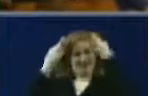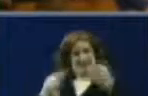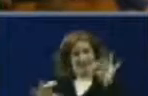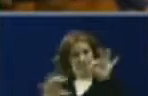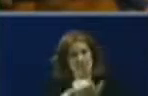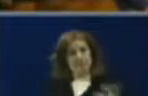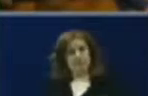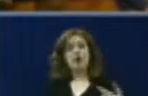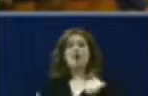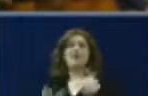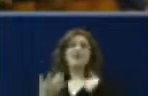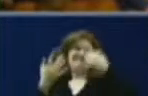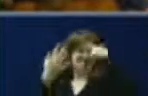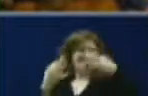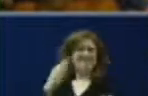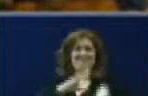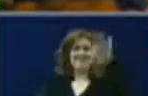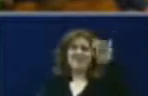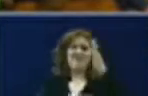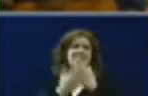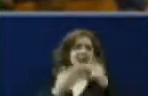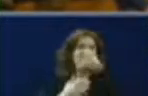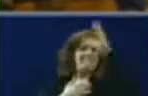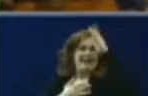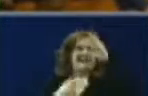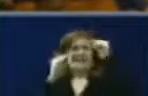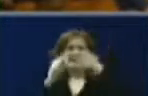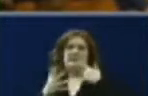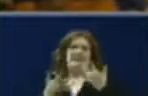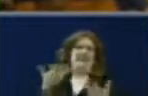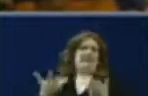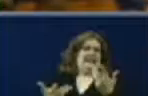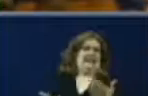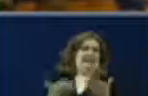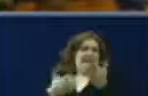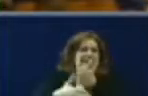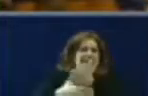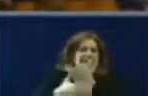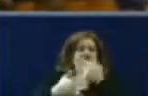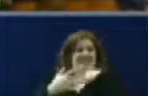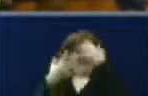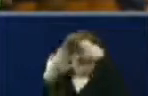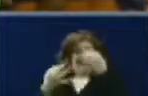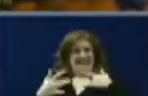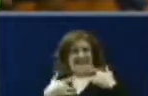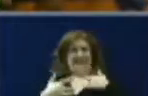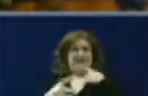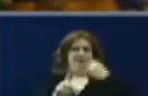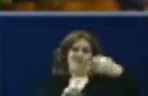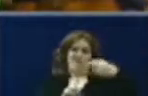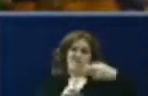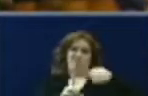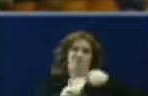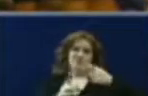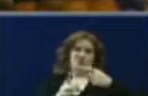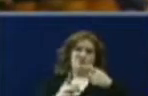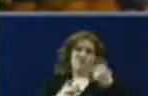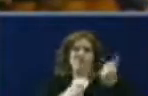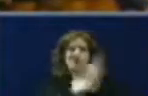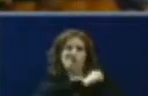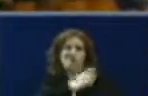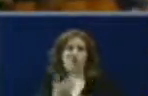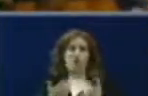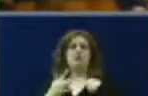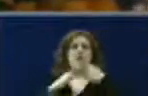also come to discover that some parents and teachers are hesitant to share their suggestions and opinions with those higher up out of fear of retribution. So we've also